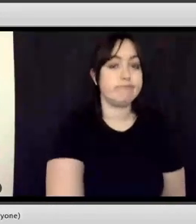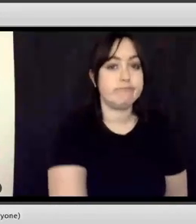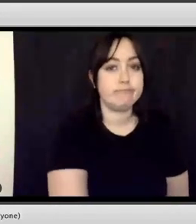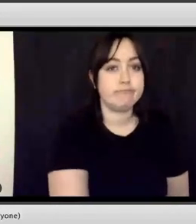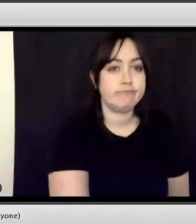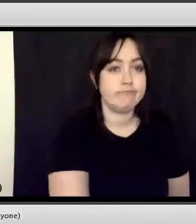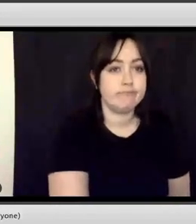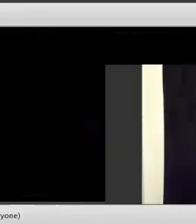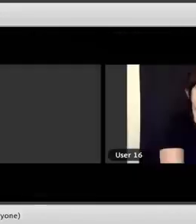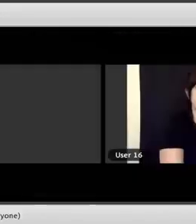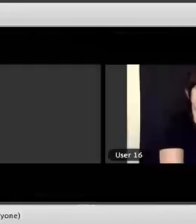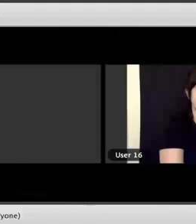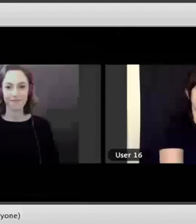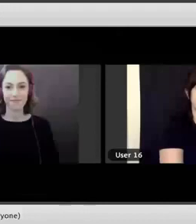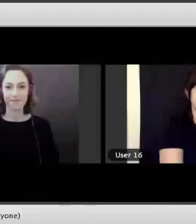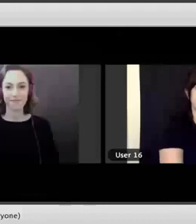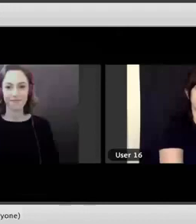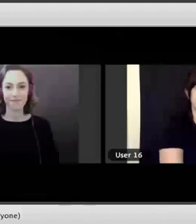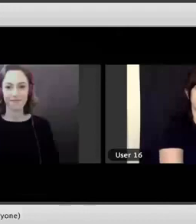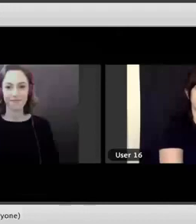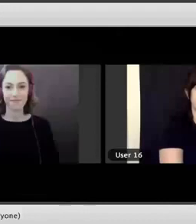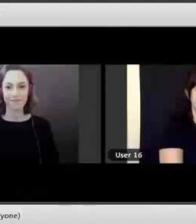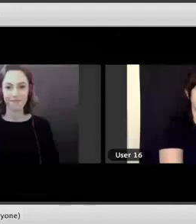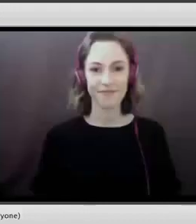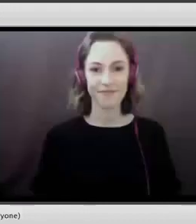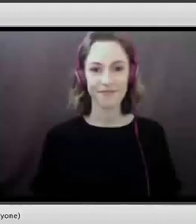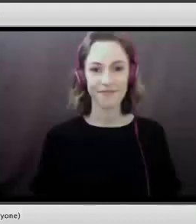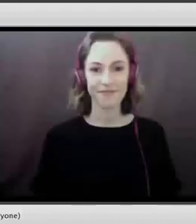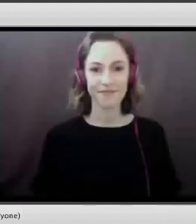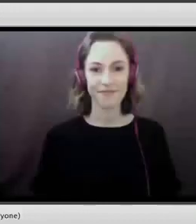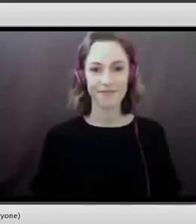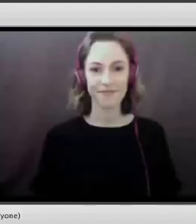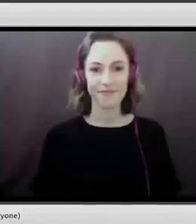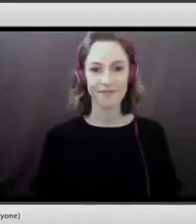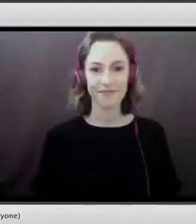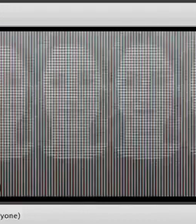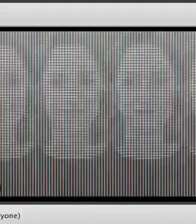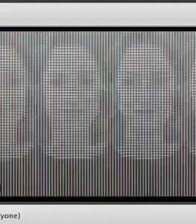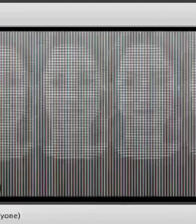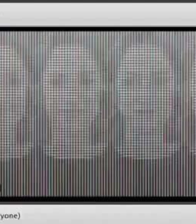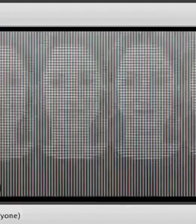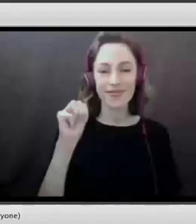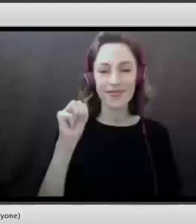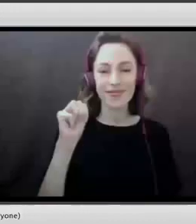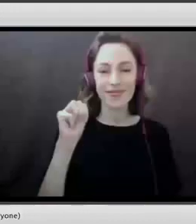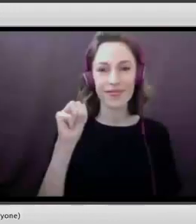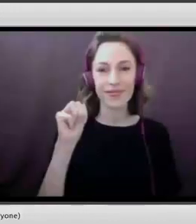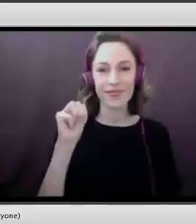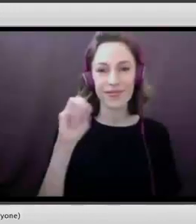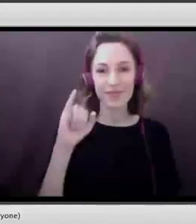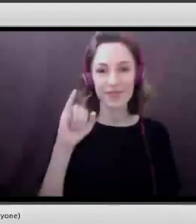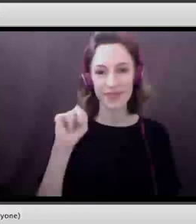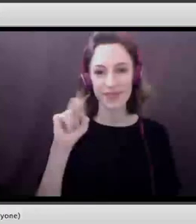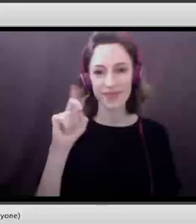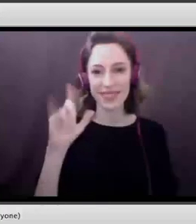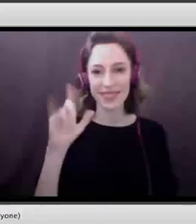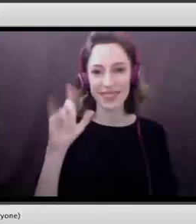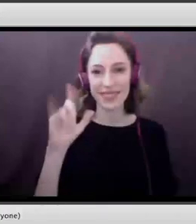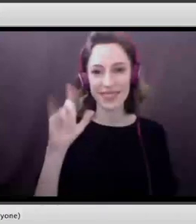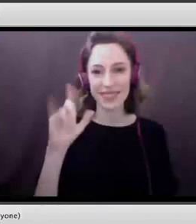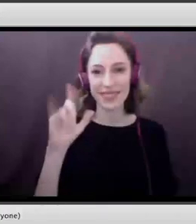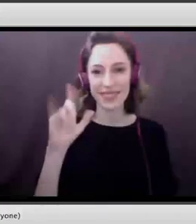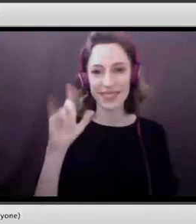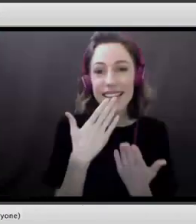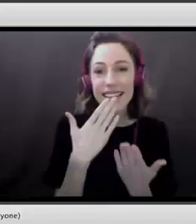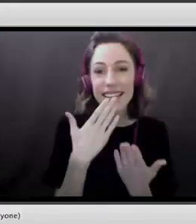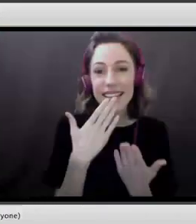Thank you, Claudia. I see quite a few questions in chat. I want to make time for Edward to be able to come off mute and share